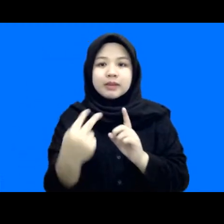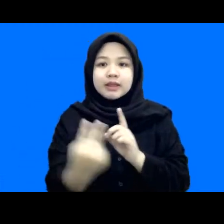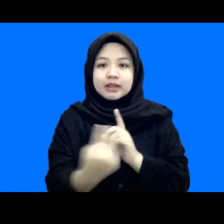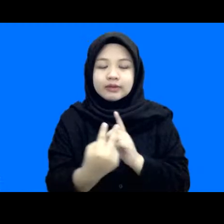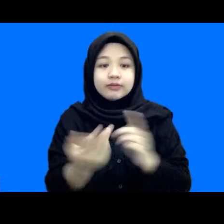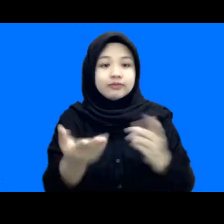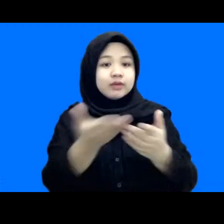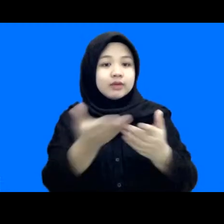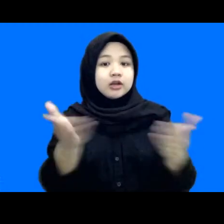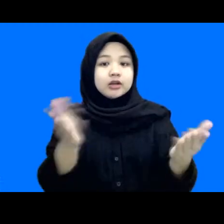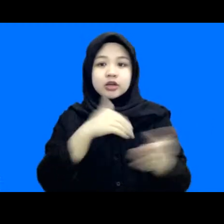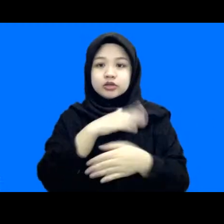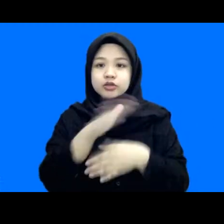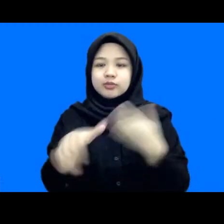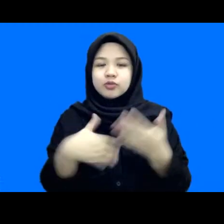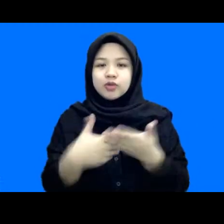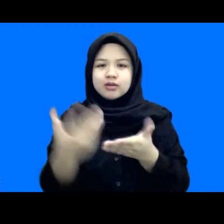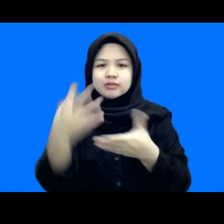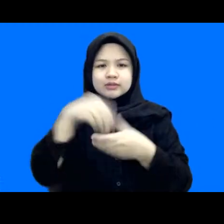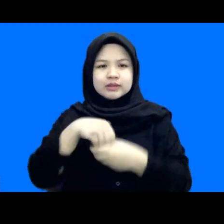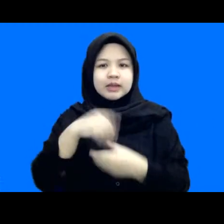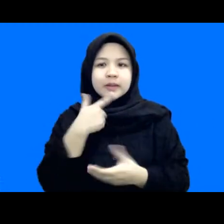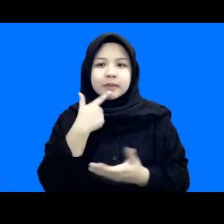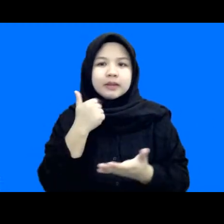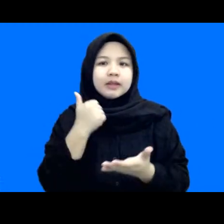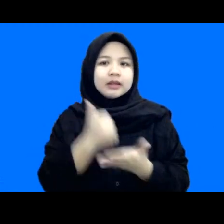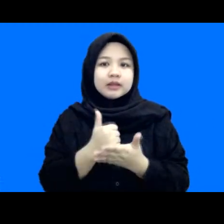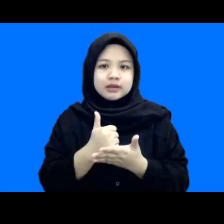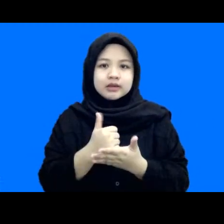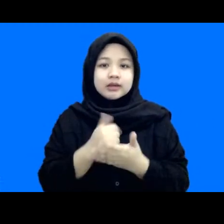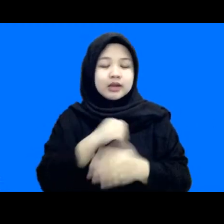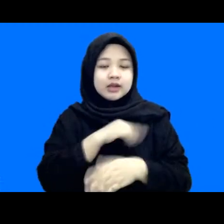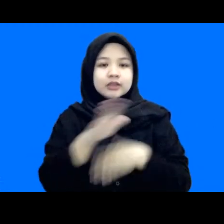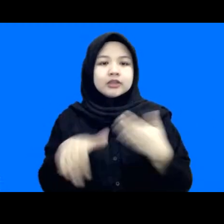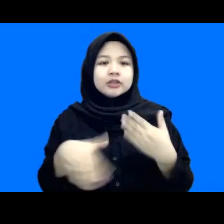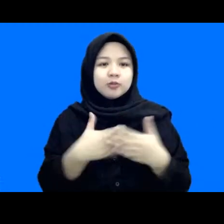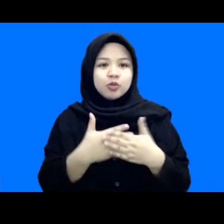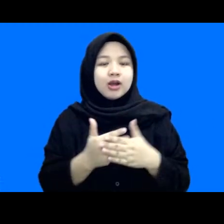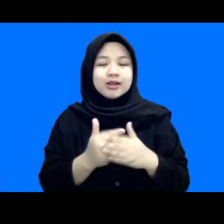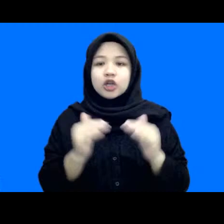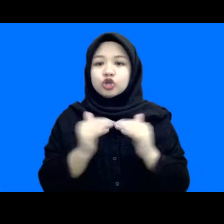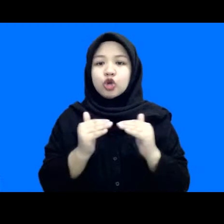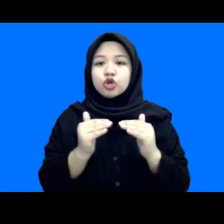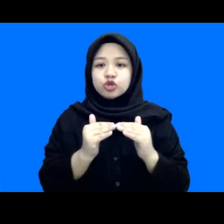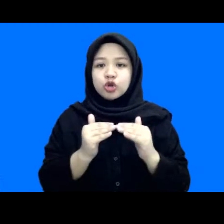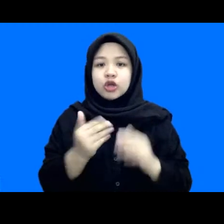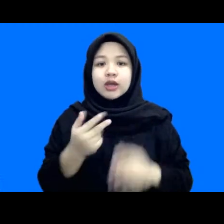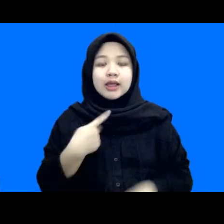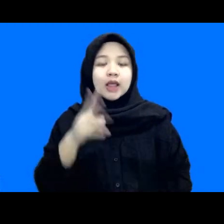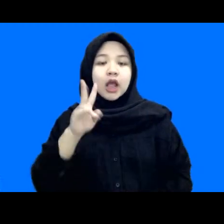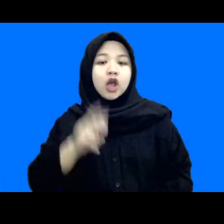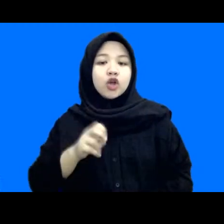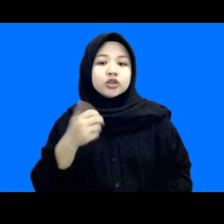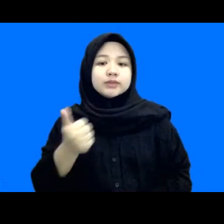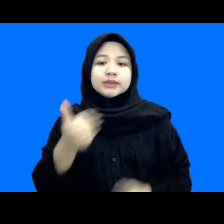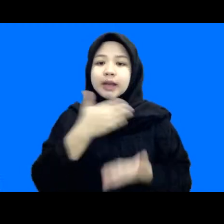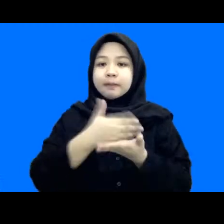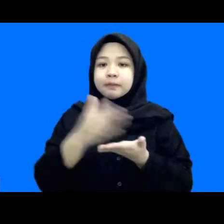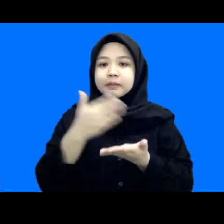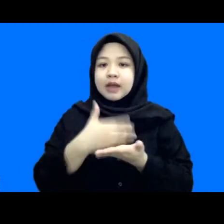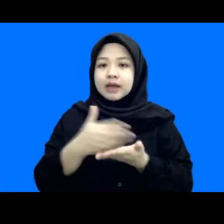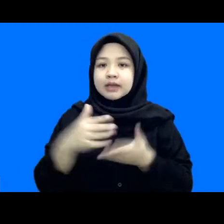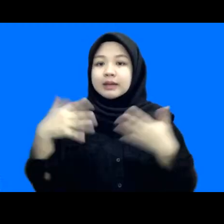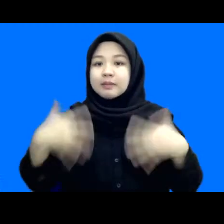important and all are relevant. We should share our best practices as well